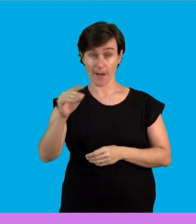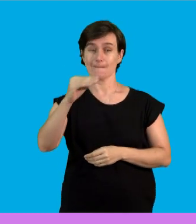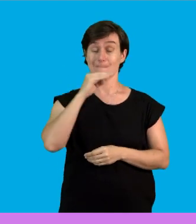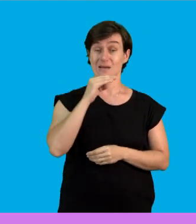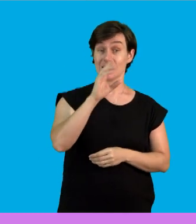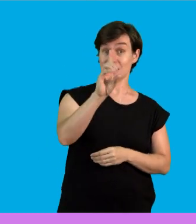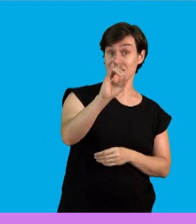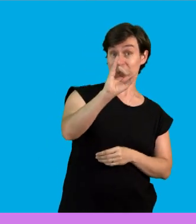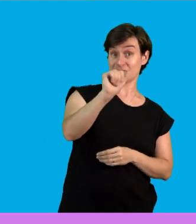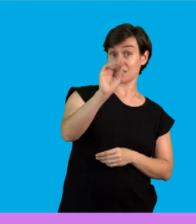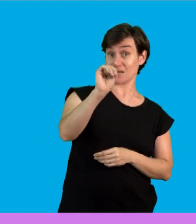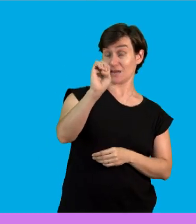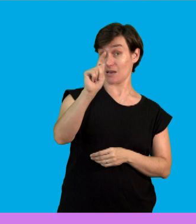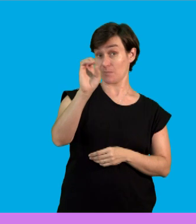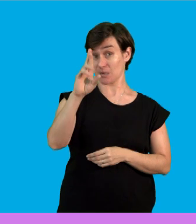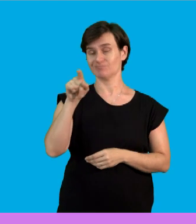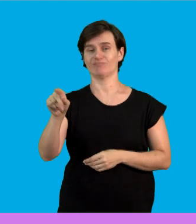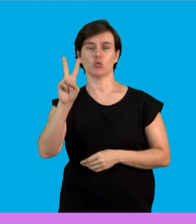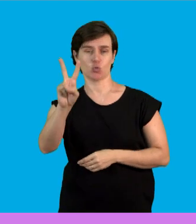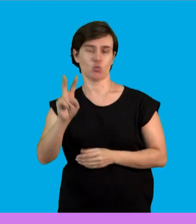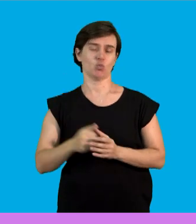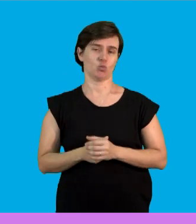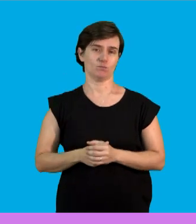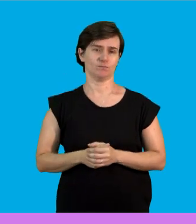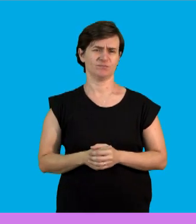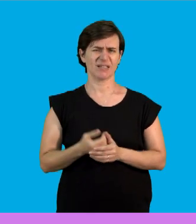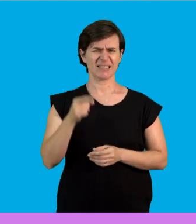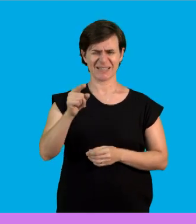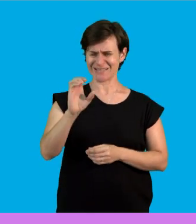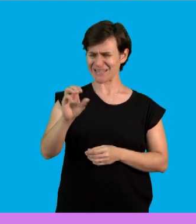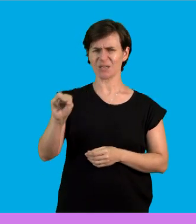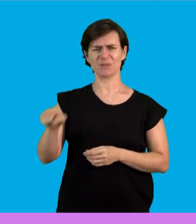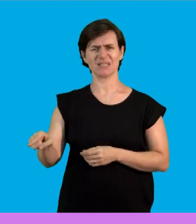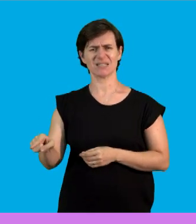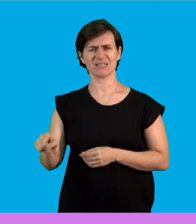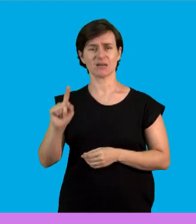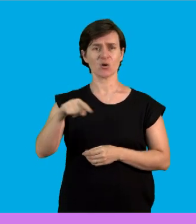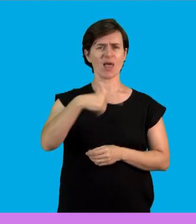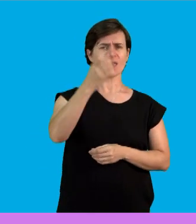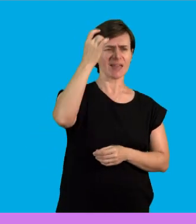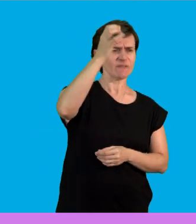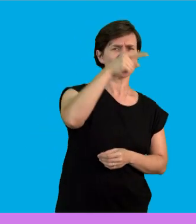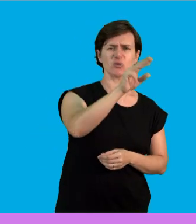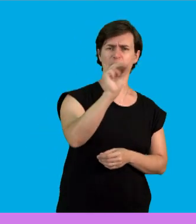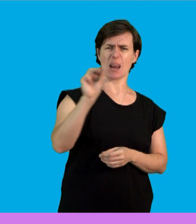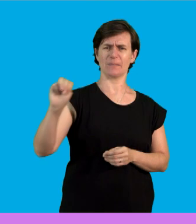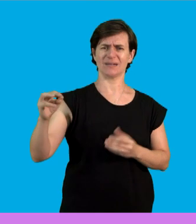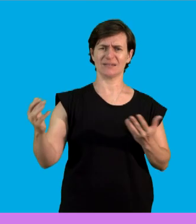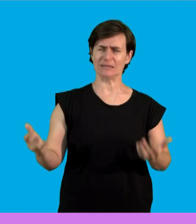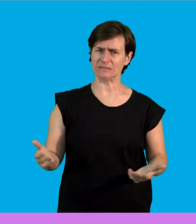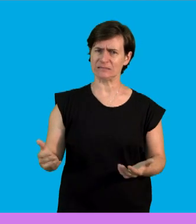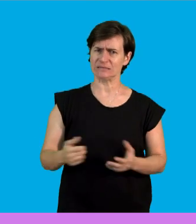even now, the diameter is giving us a headache because it's in centimeters and the rest is